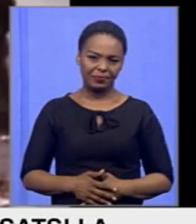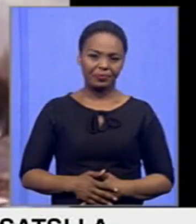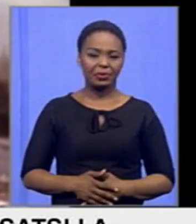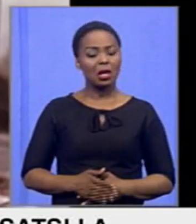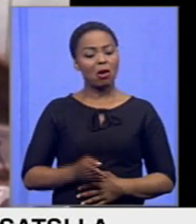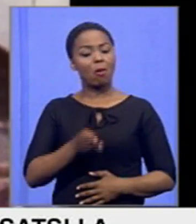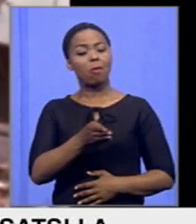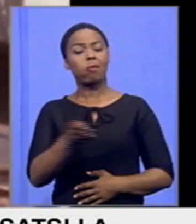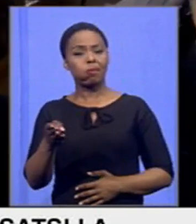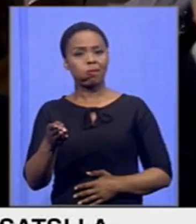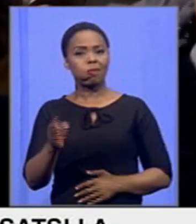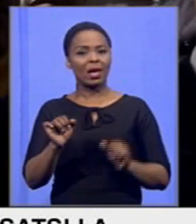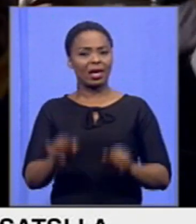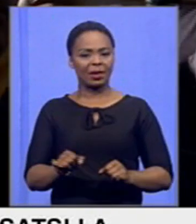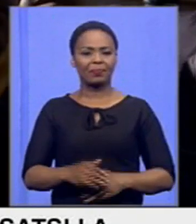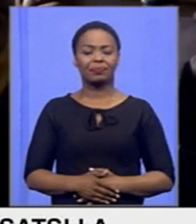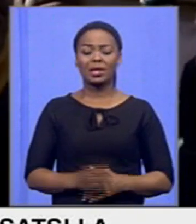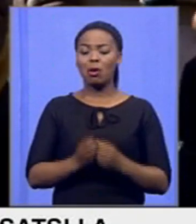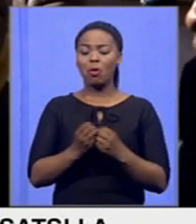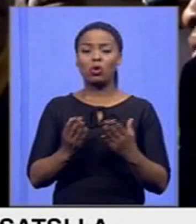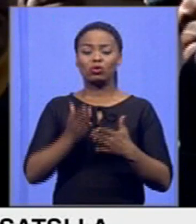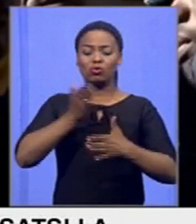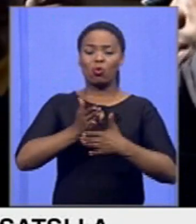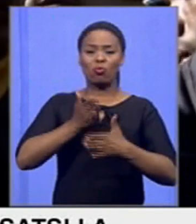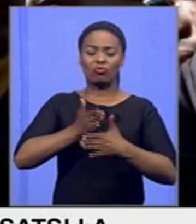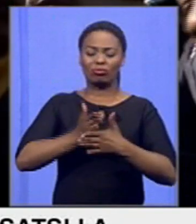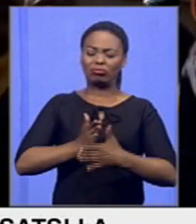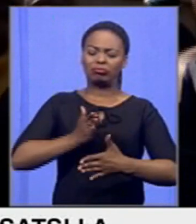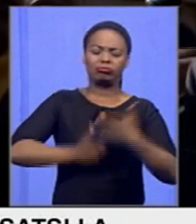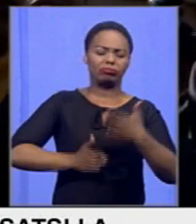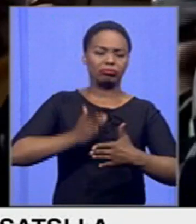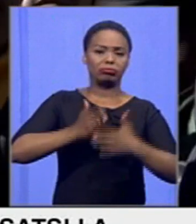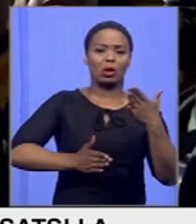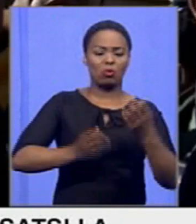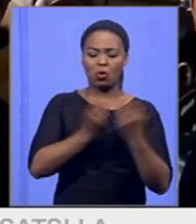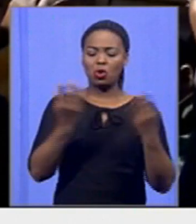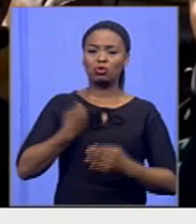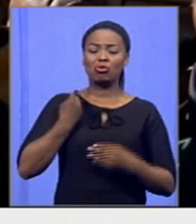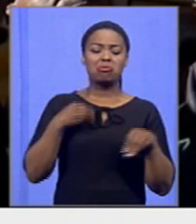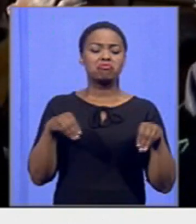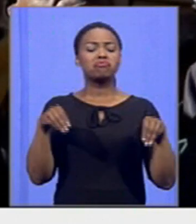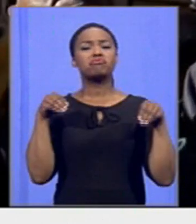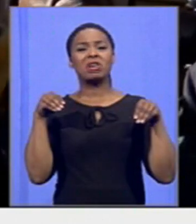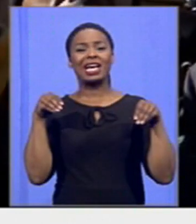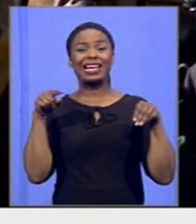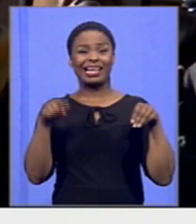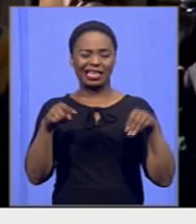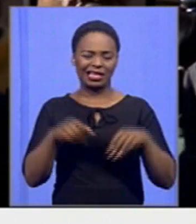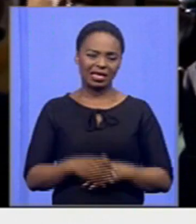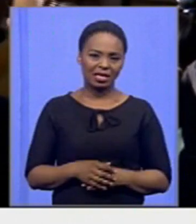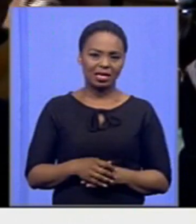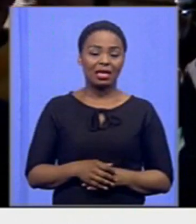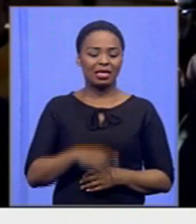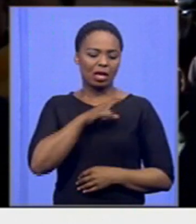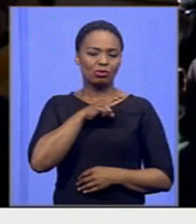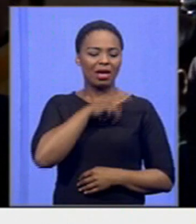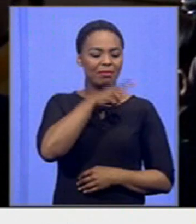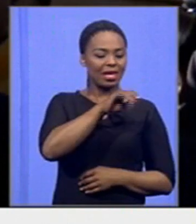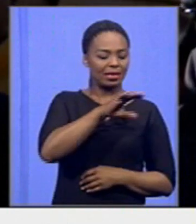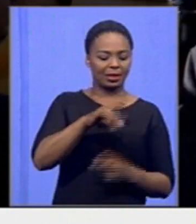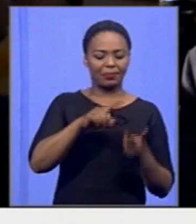youth unemployment has overtaken any unemployment rate in the world. Now that is why PAC and